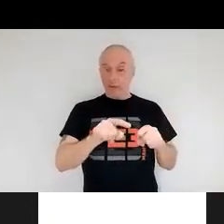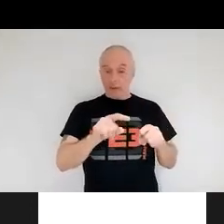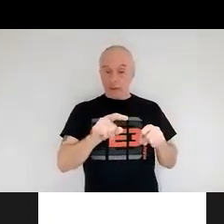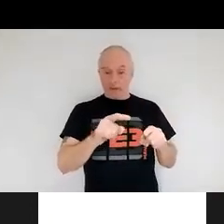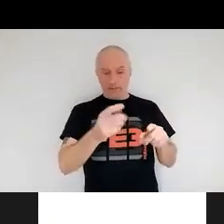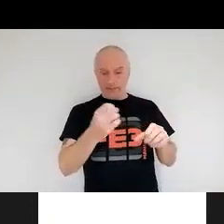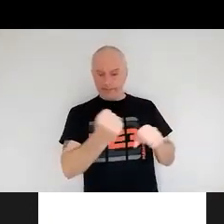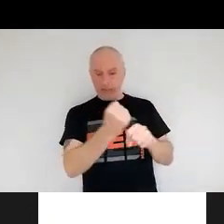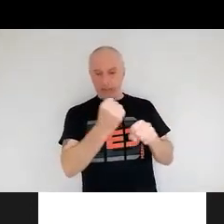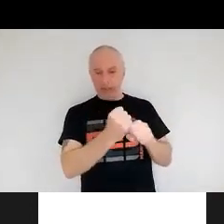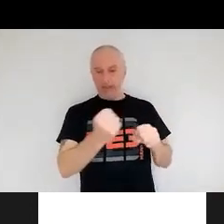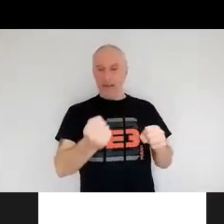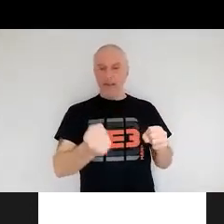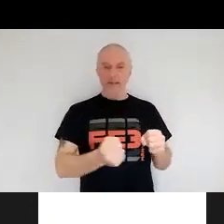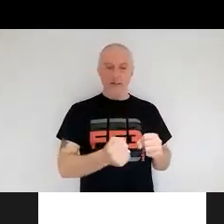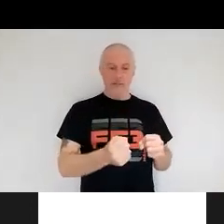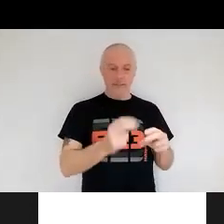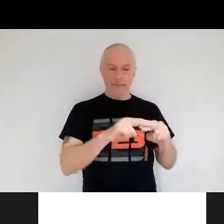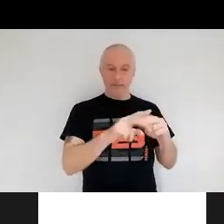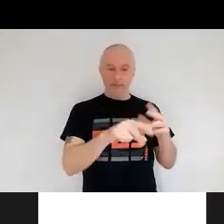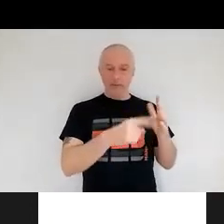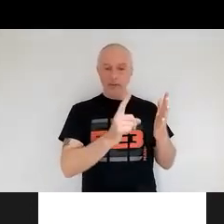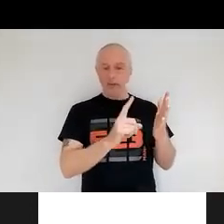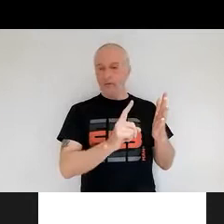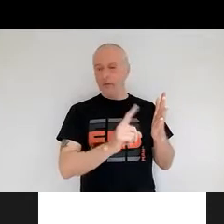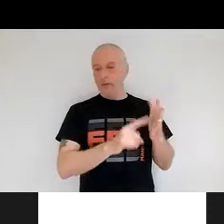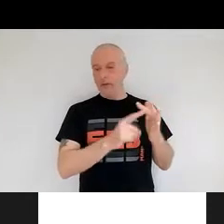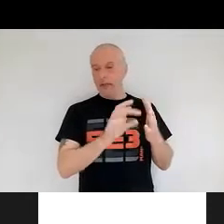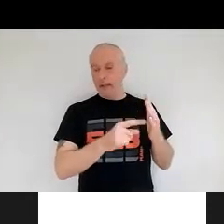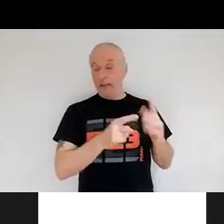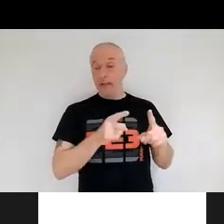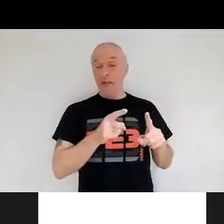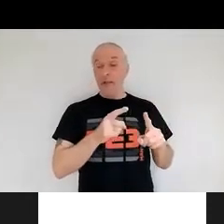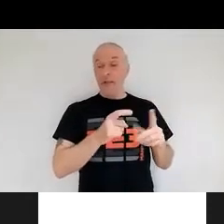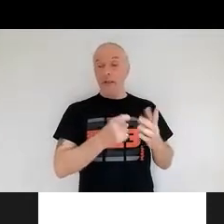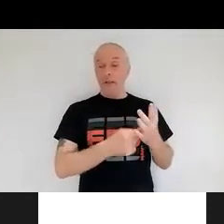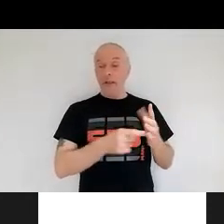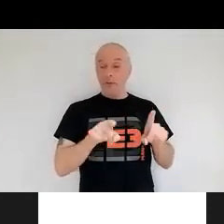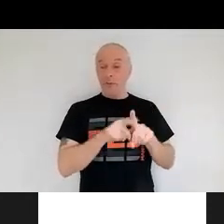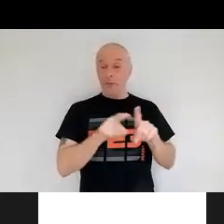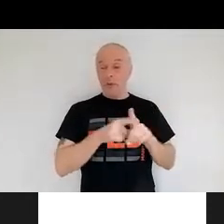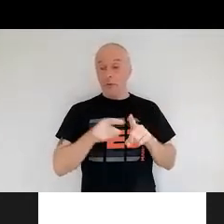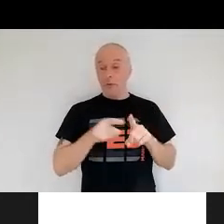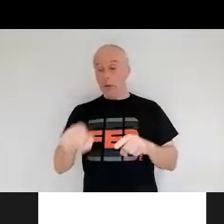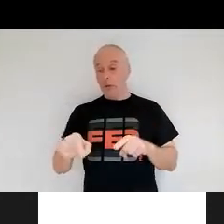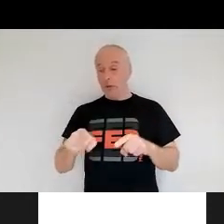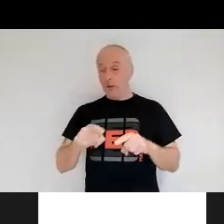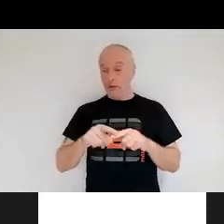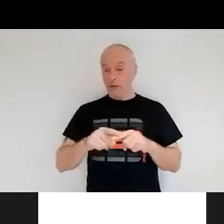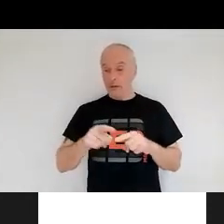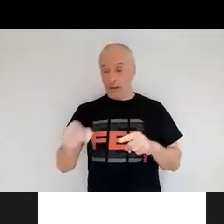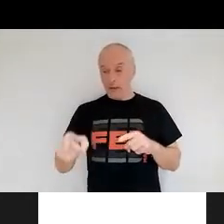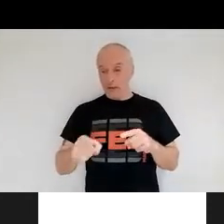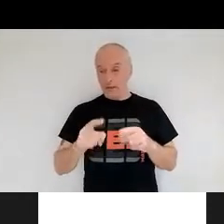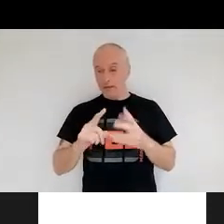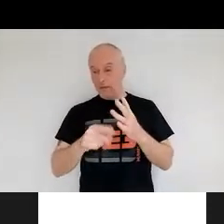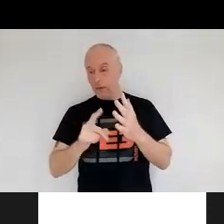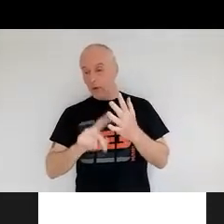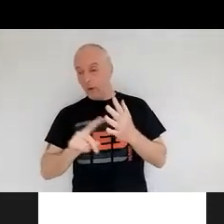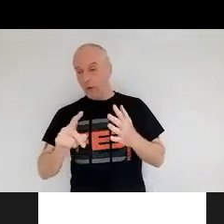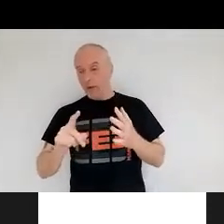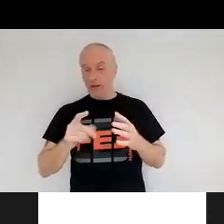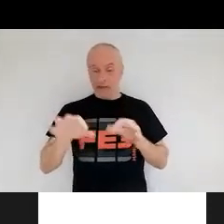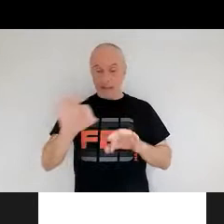fertilizers, as well as the desulfurization of fuels within refineries. So it's within a sort of